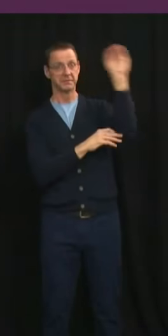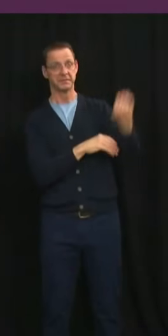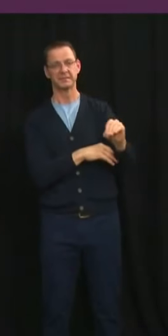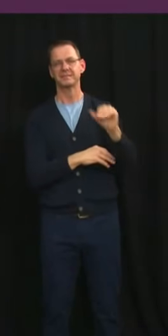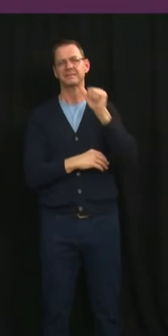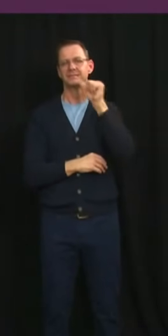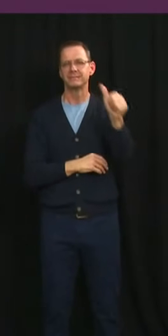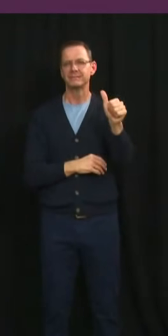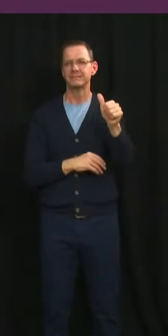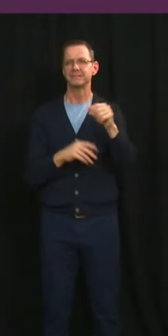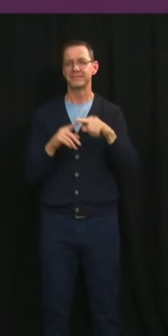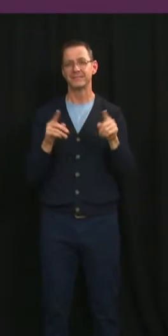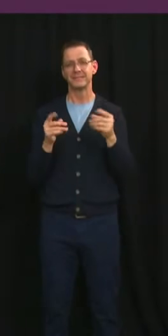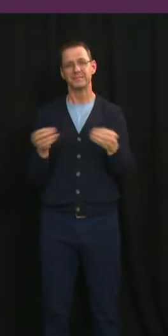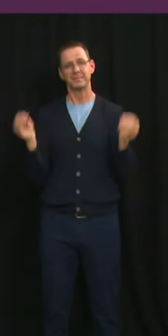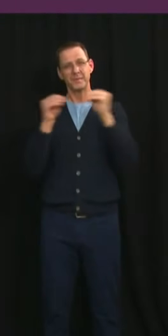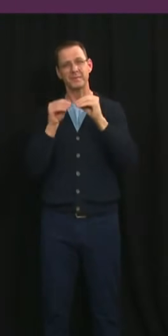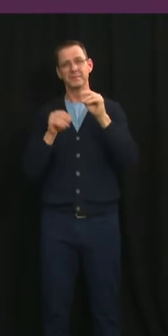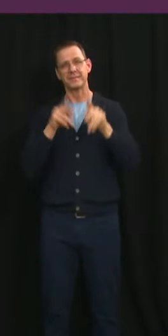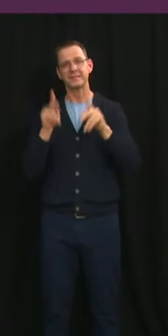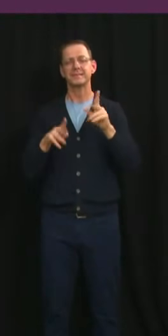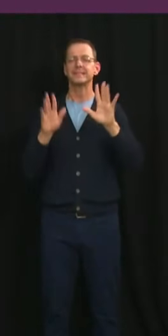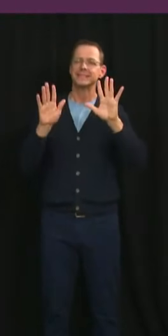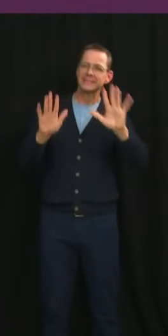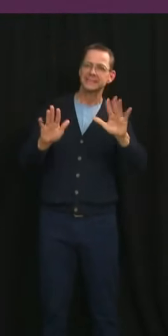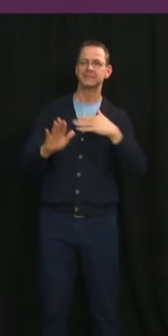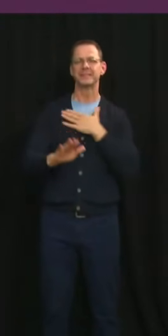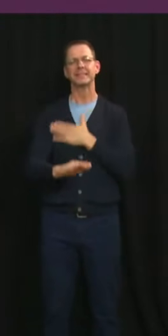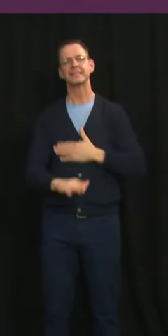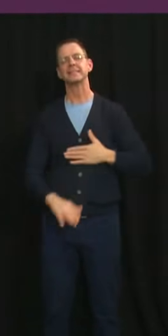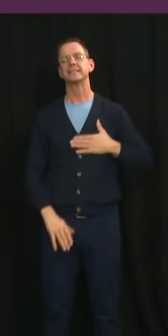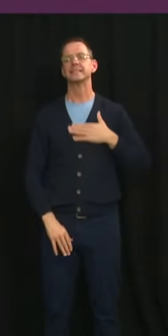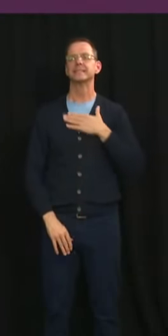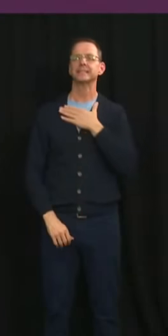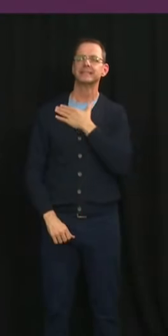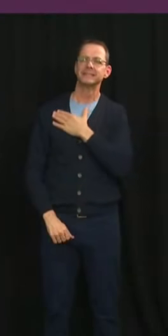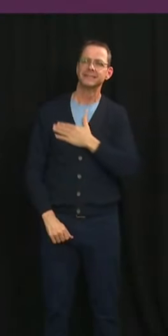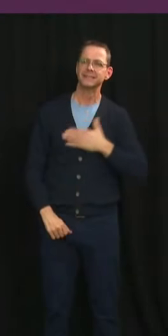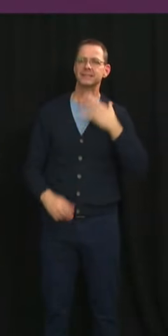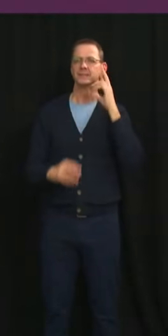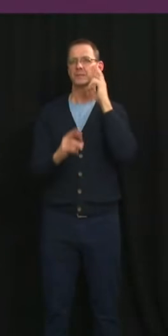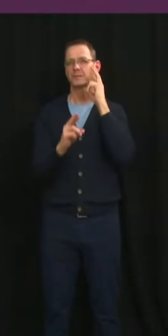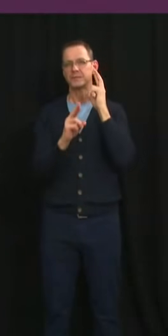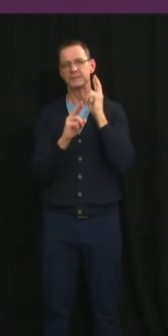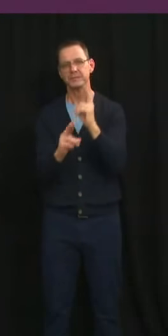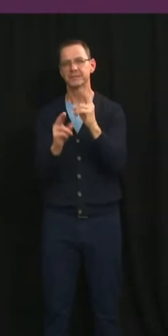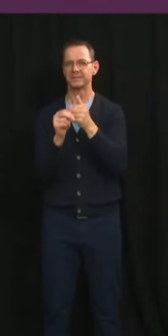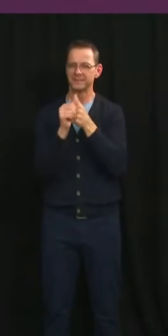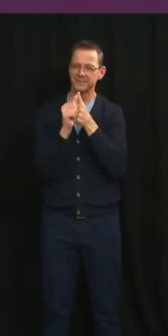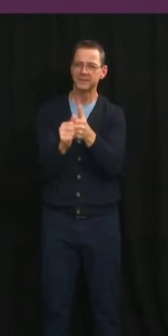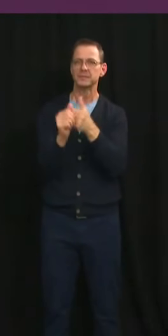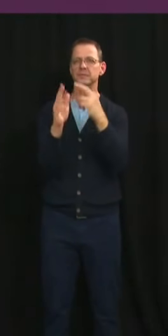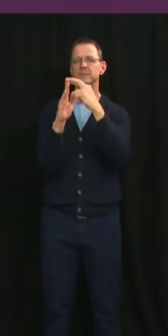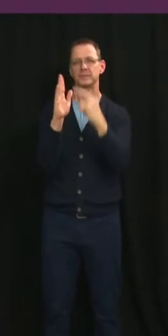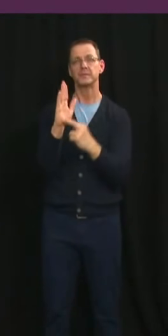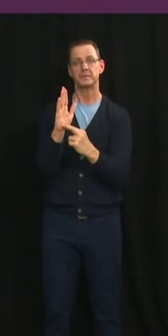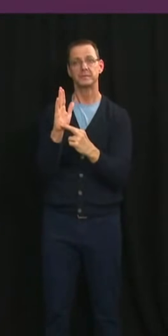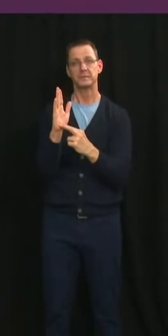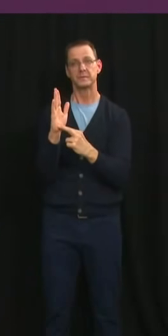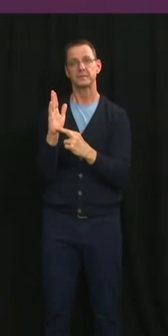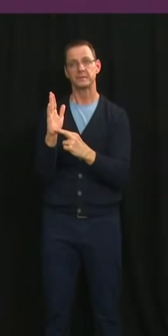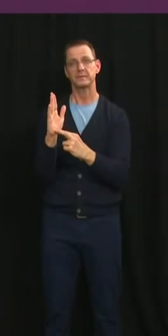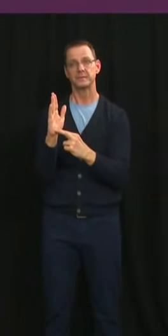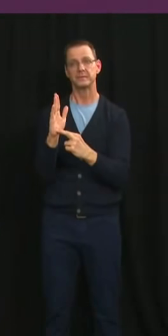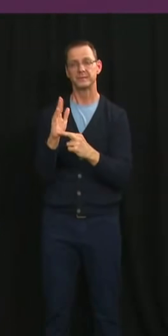see accelerated growth driven by the variant and concluded that these additional measures were necessary. Part of the, I'll